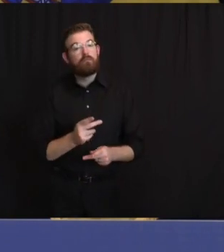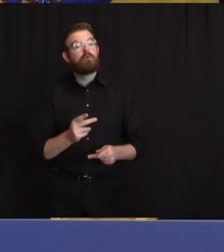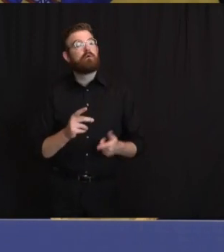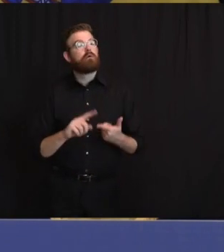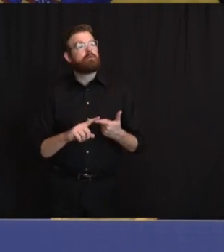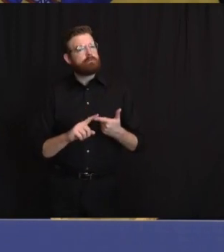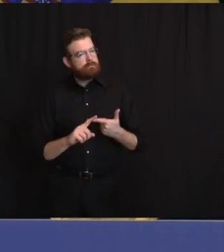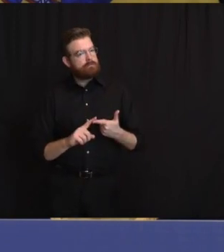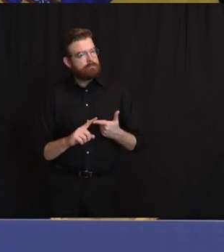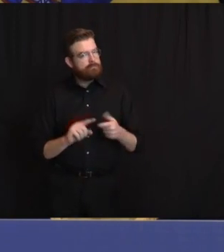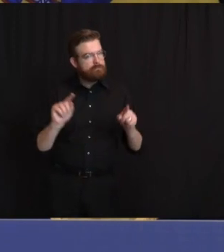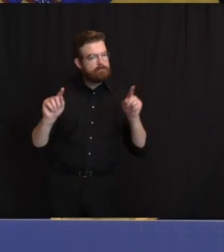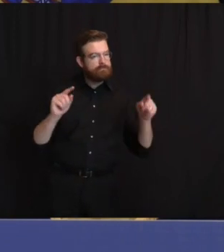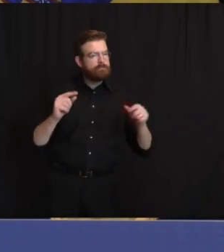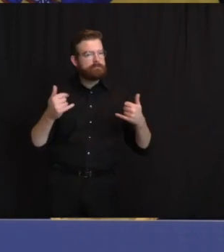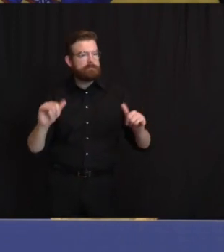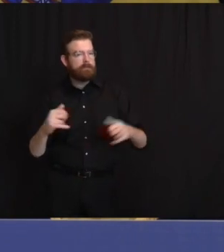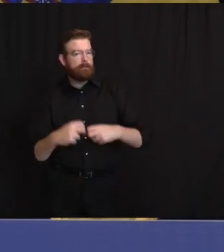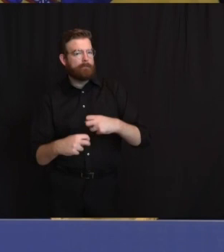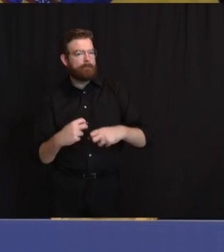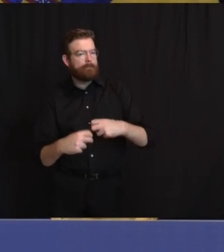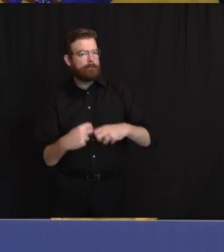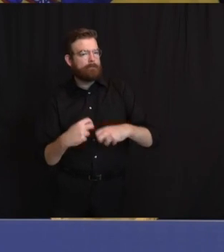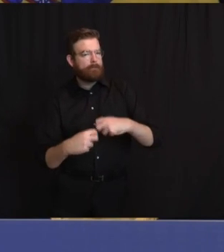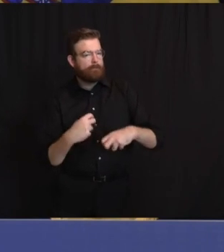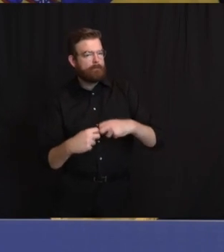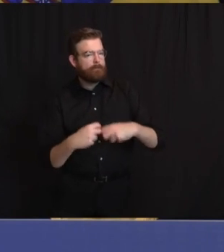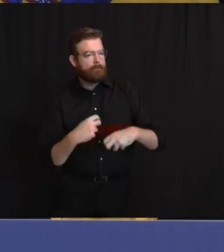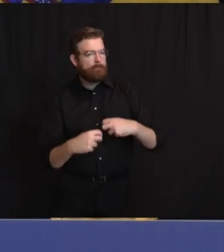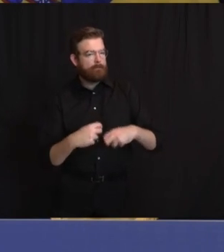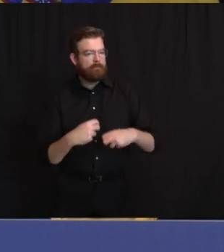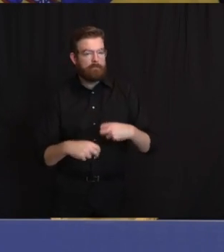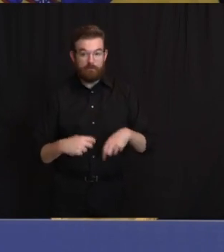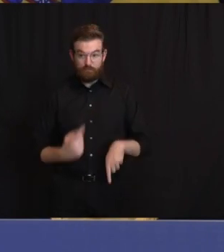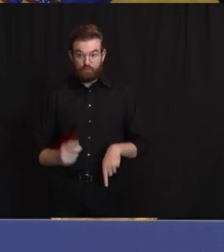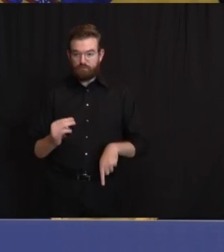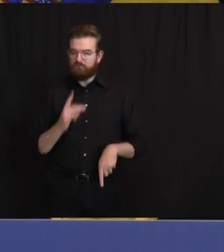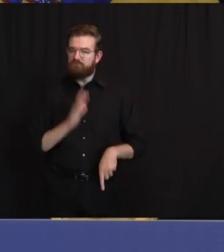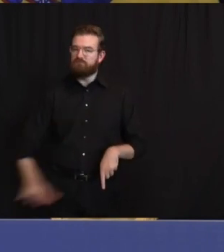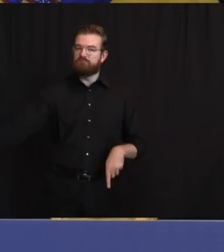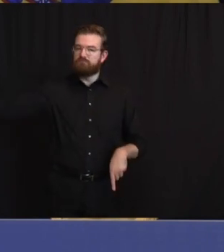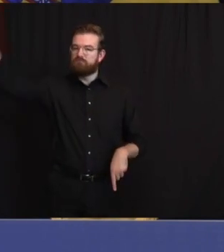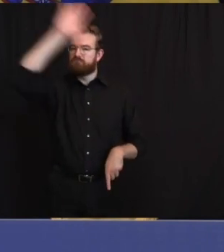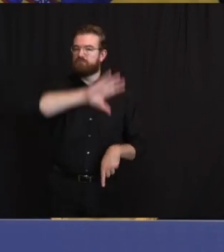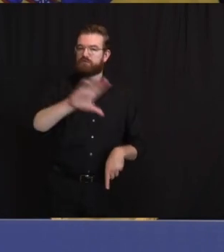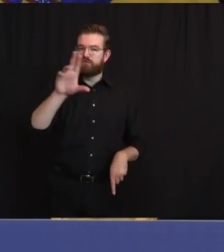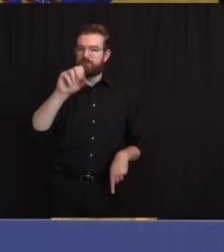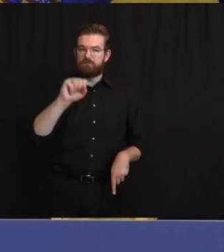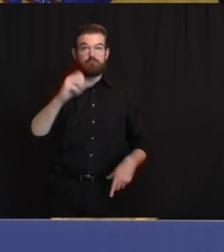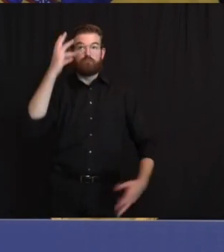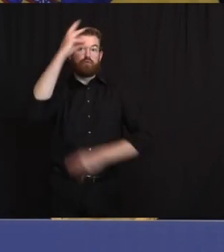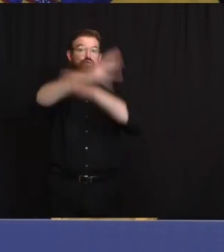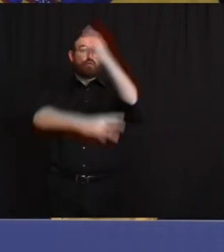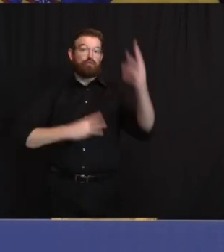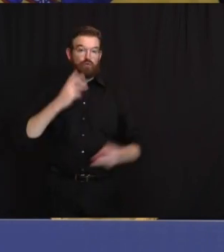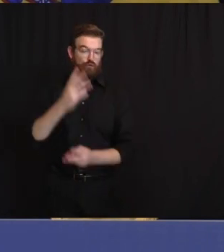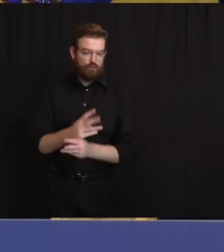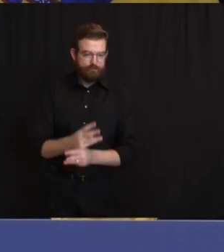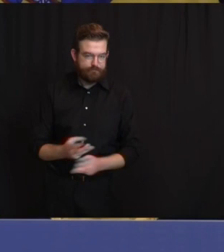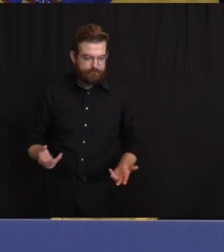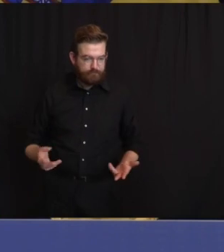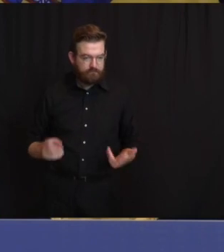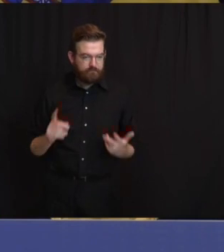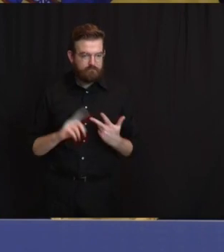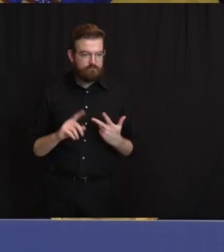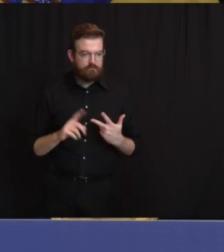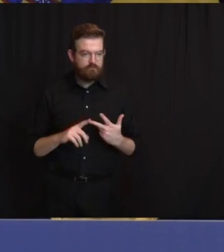the devastation, not just in our state, but in America, frankly, the world. And thirdly is the